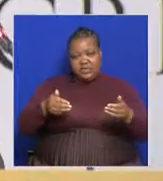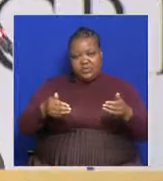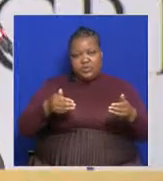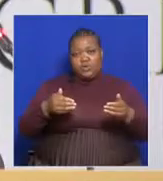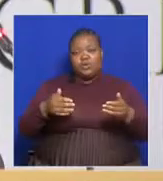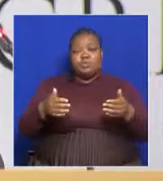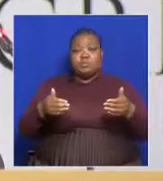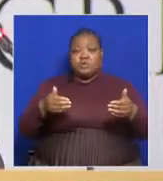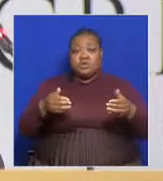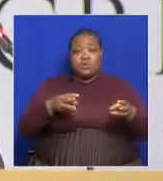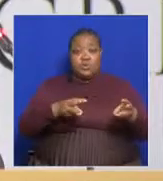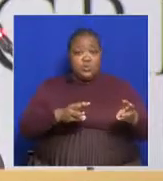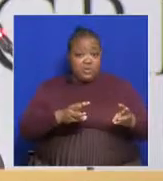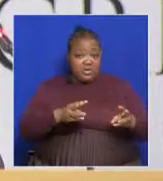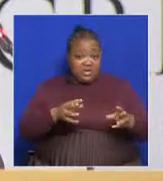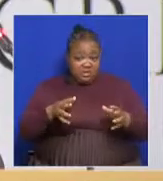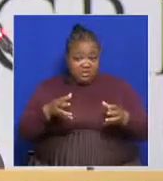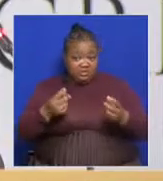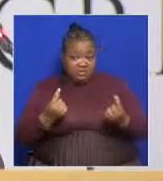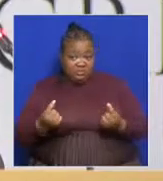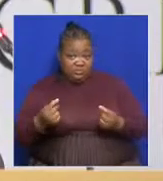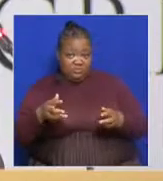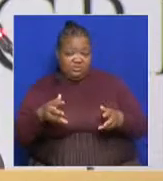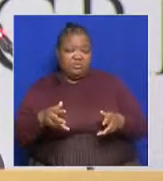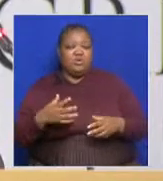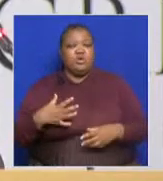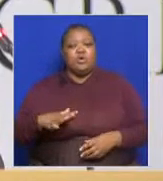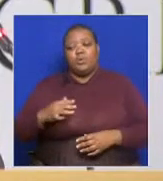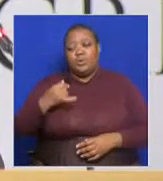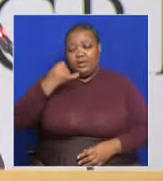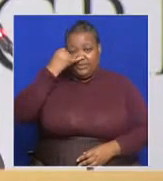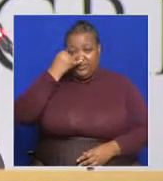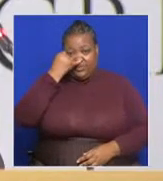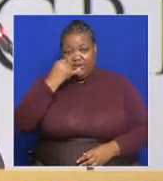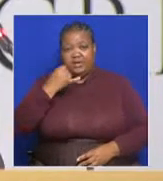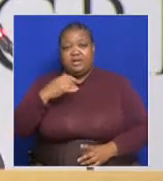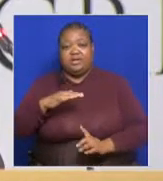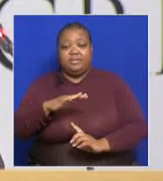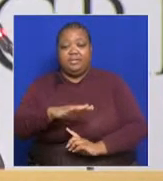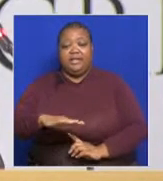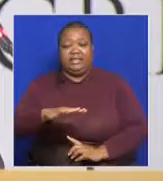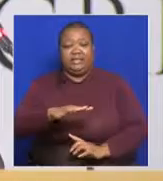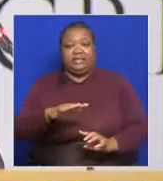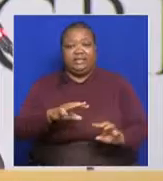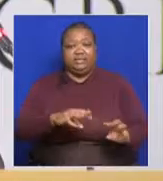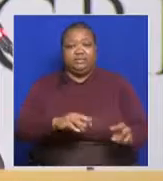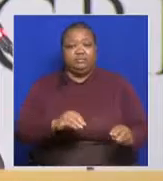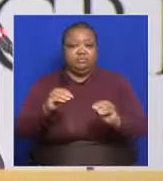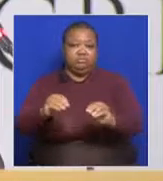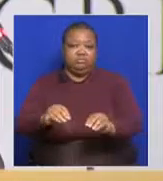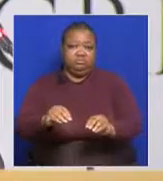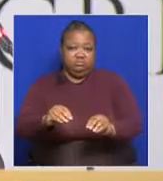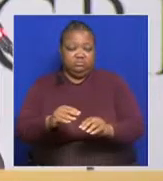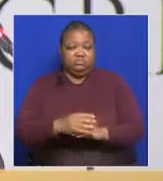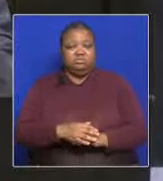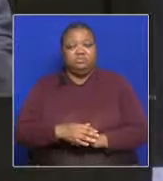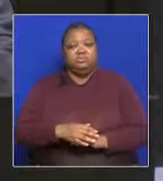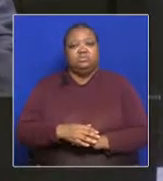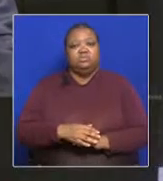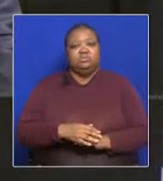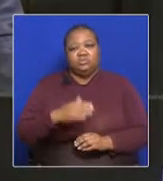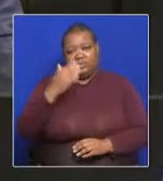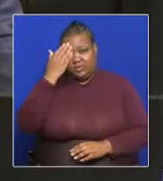it, you wanted the drugs to go to a particular place, and we know what happened to the